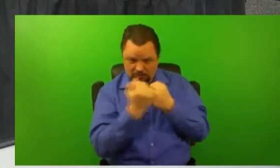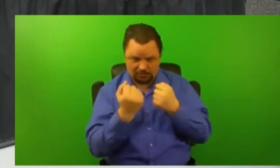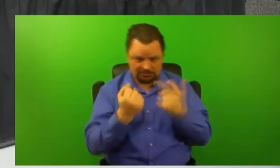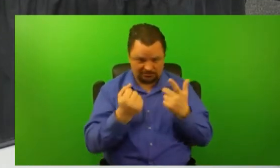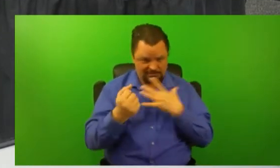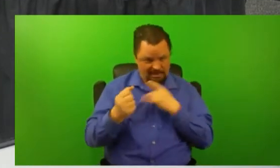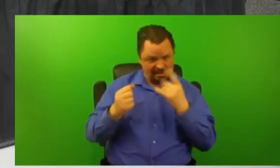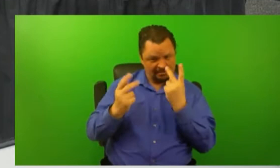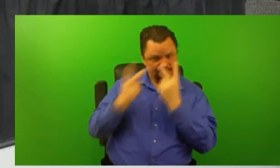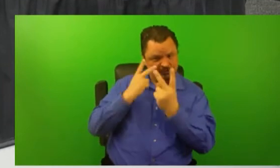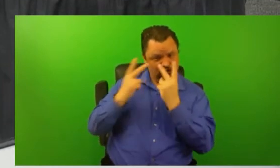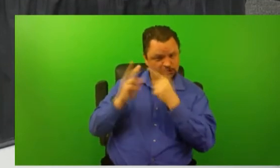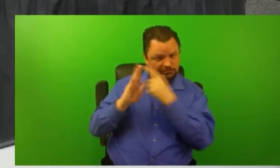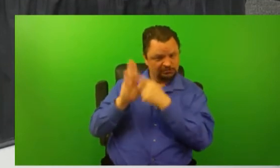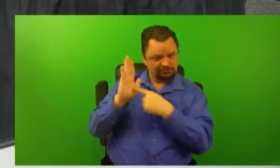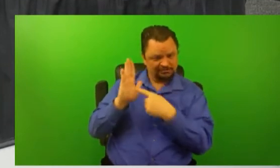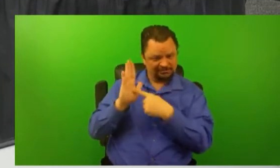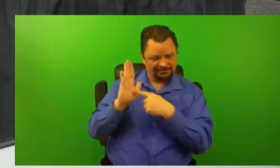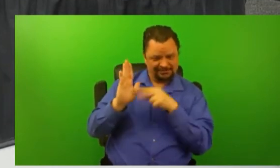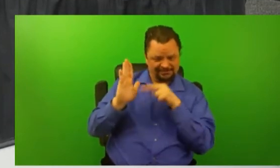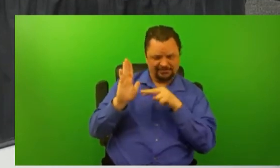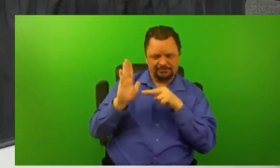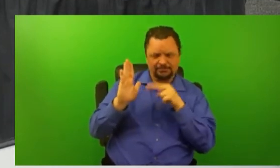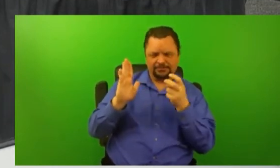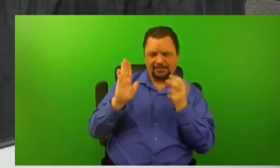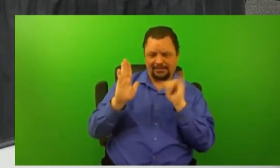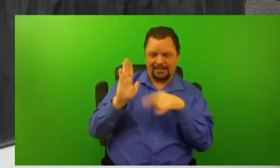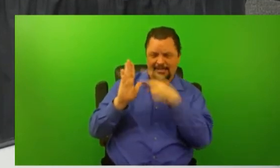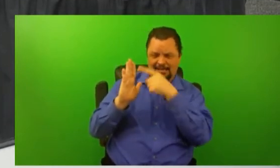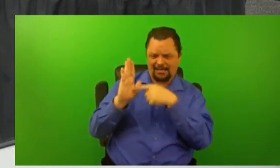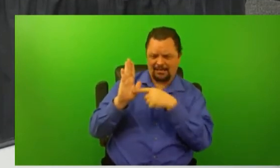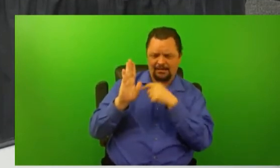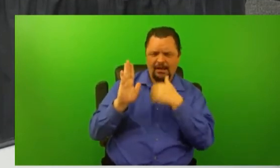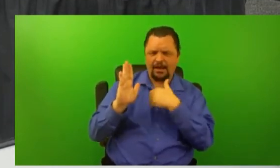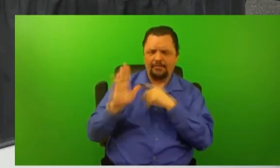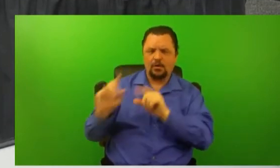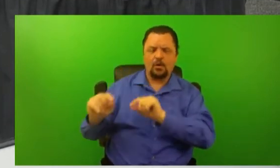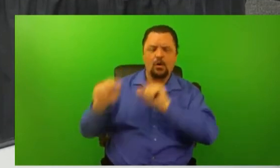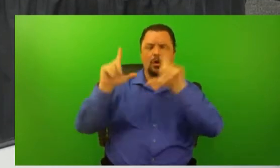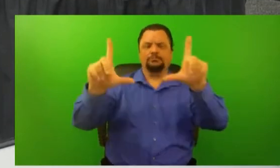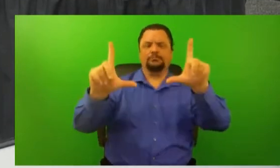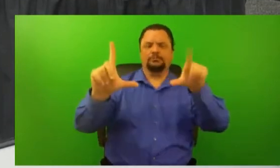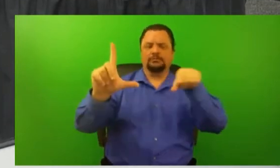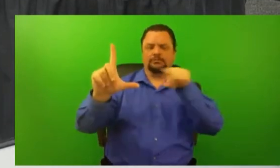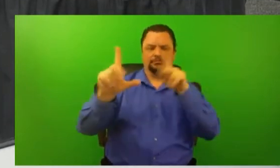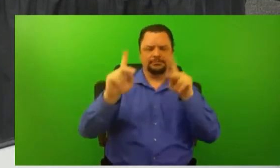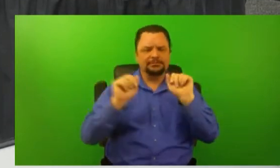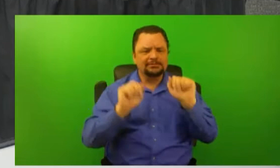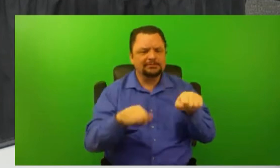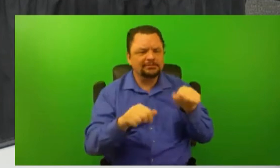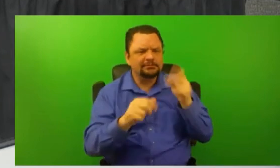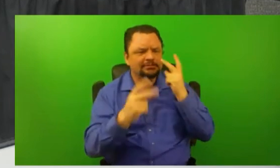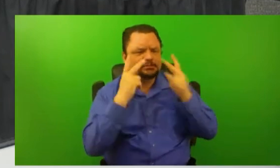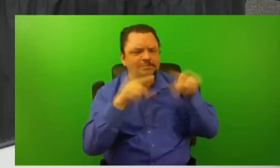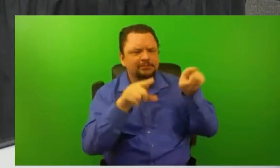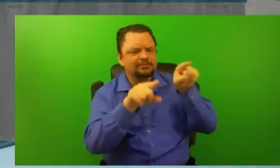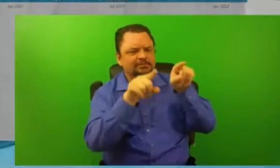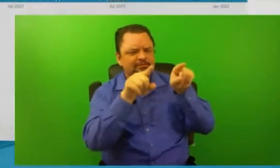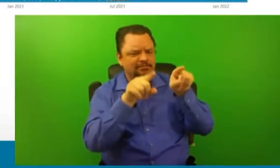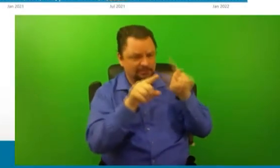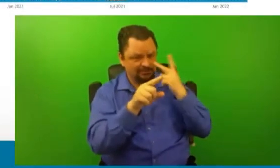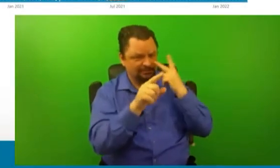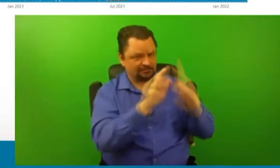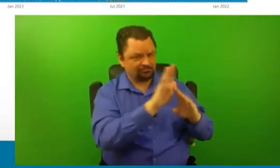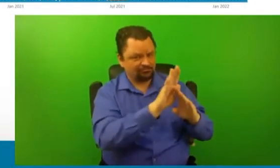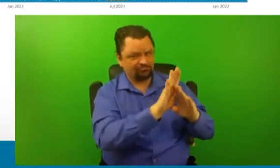not have that as the first big thing. That's where people's eyeballs go, I would say. You go to that spike first, but then you look above it